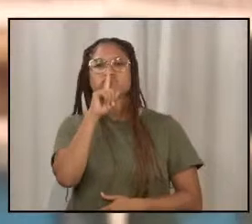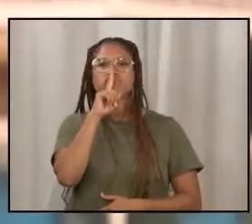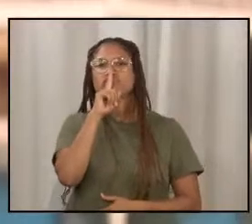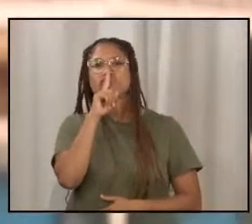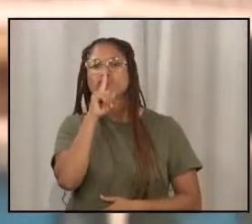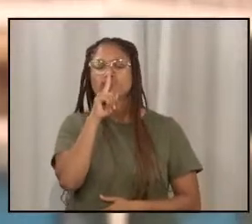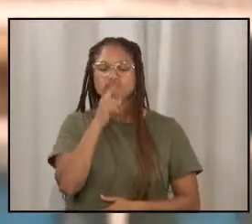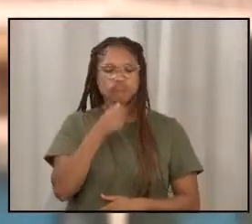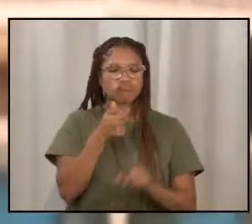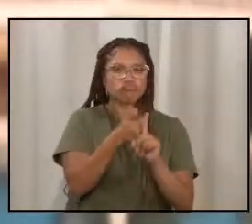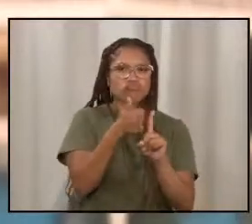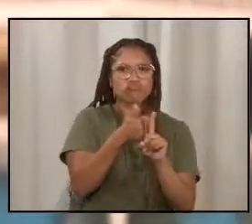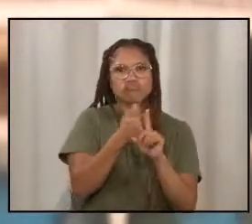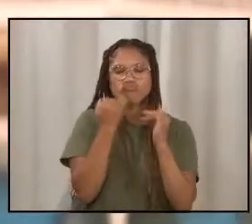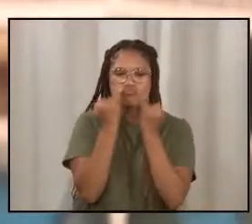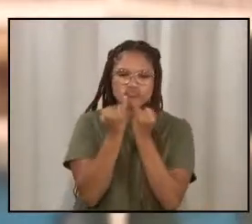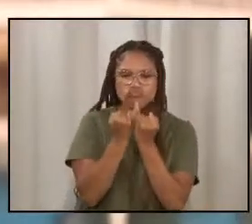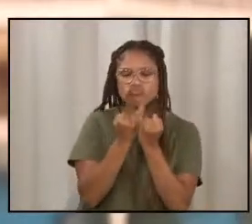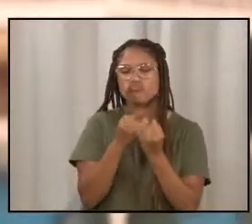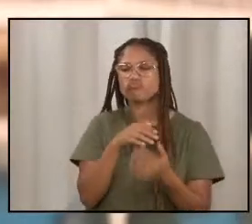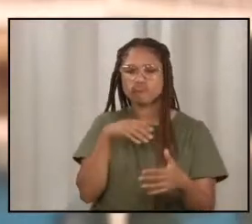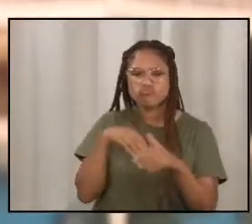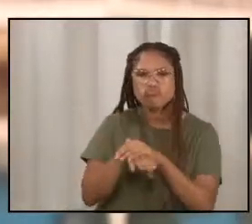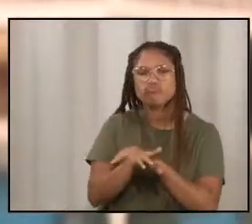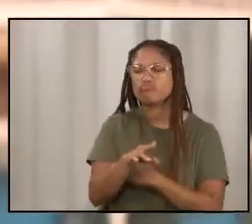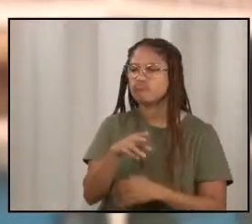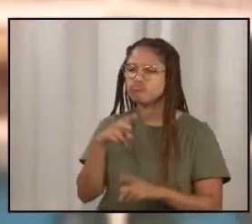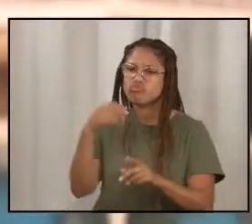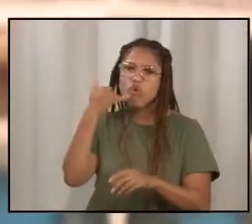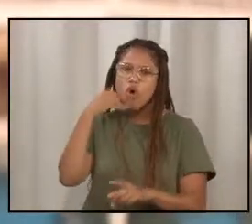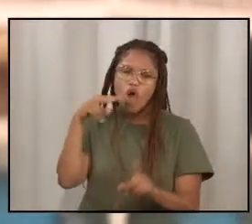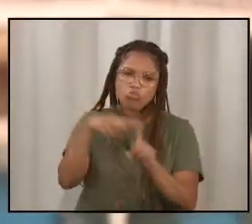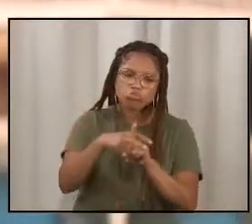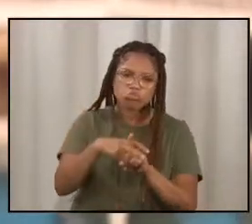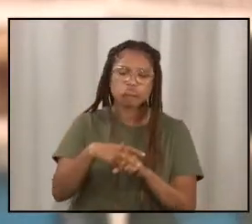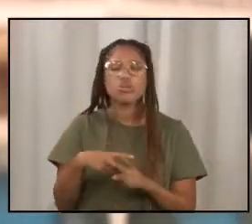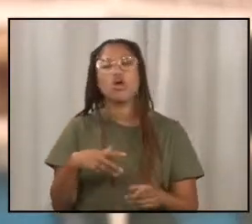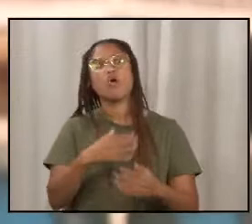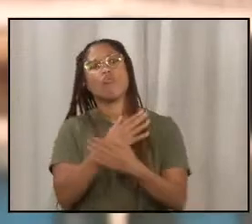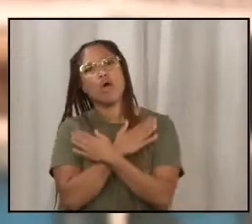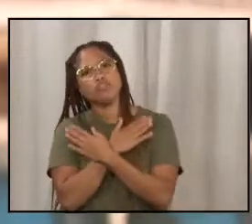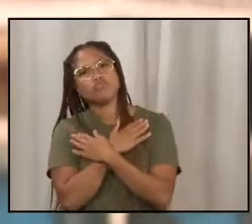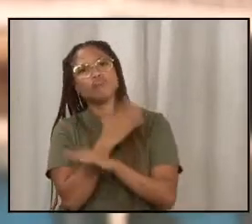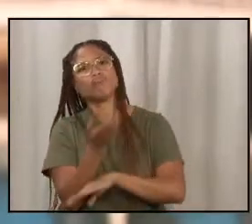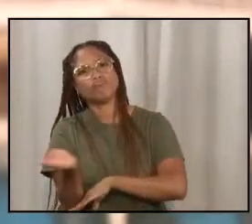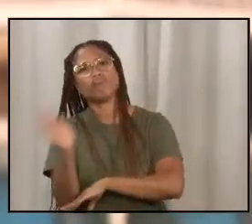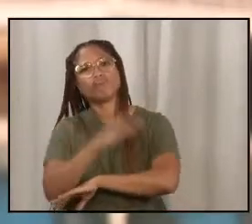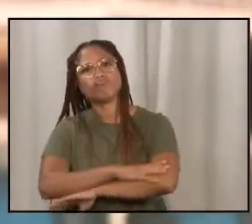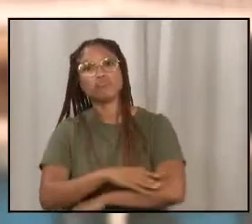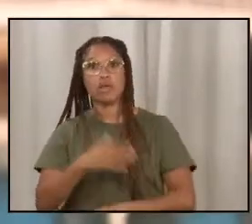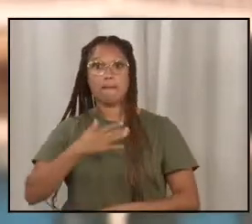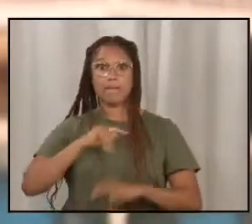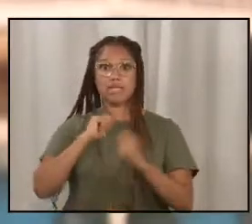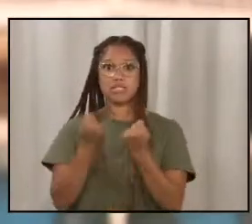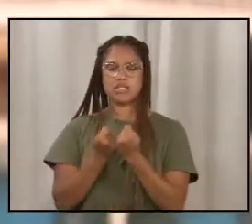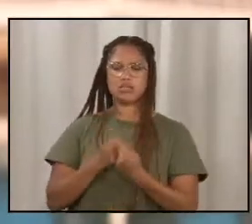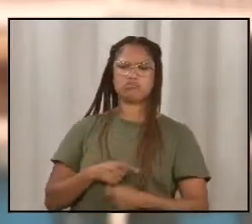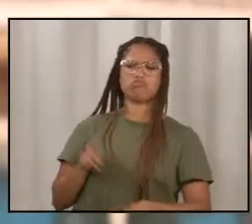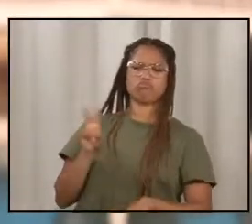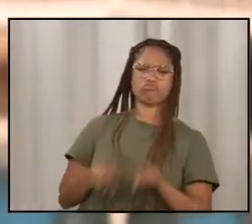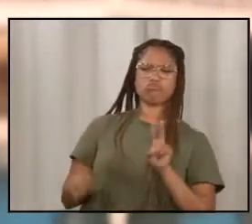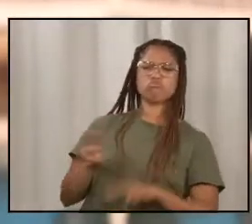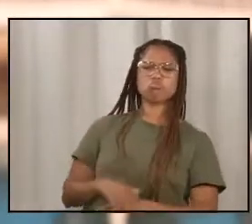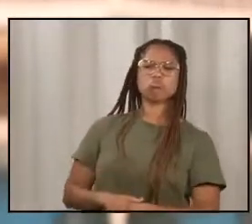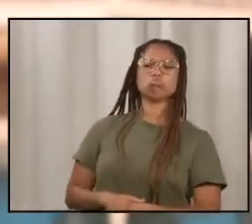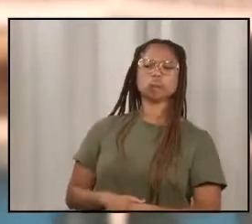his phone, but just use it as an area to rest throughout the day. My team is very aware and noticed this and